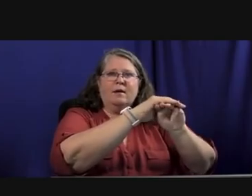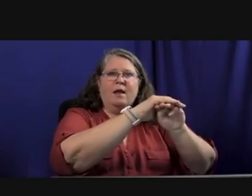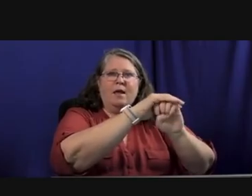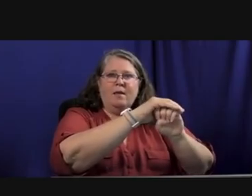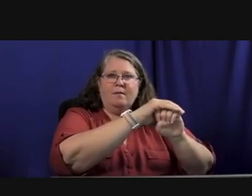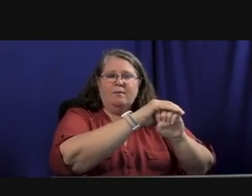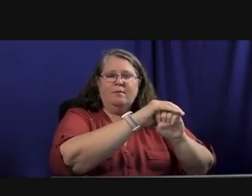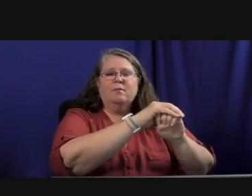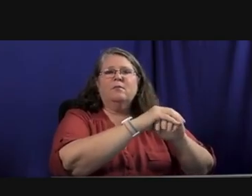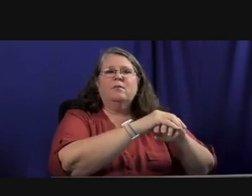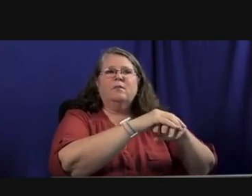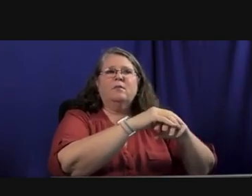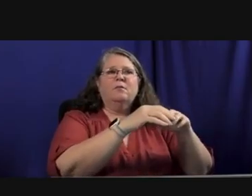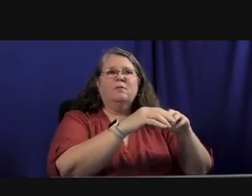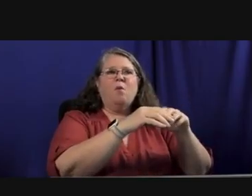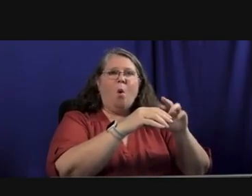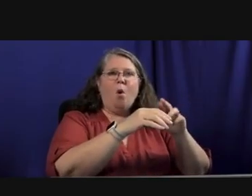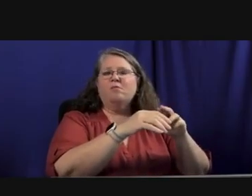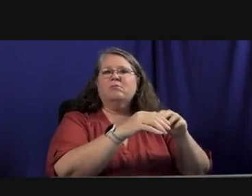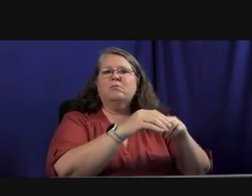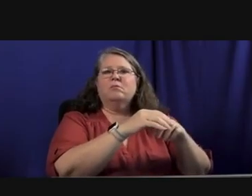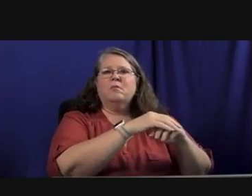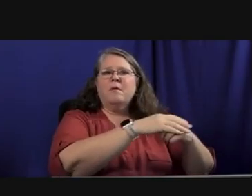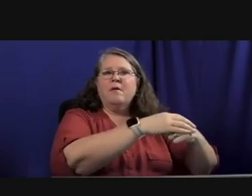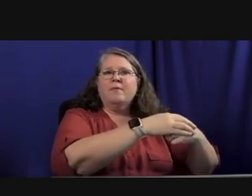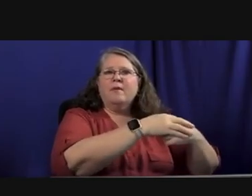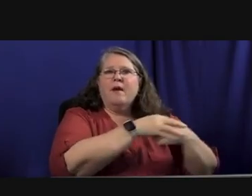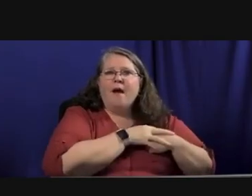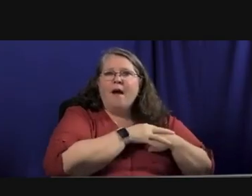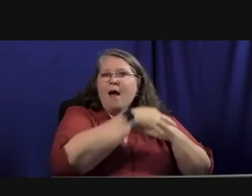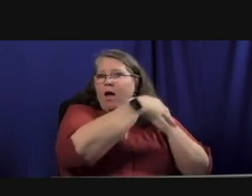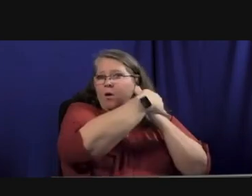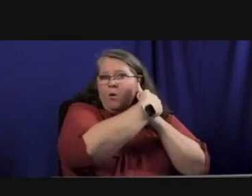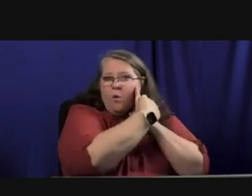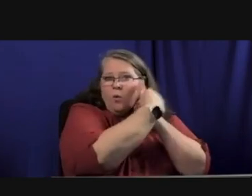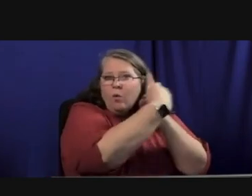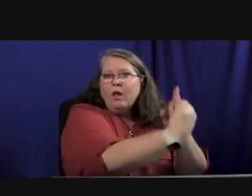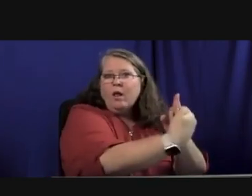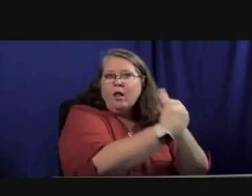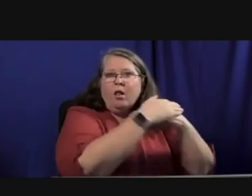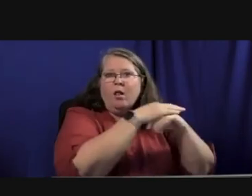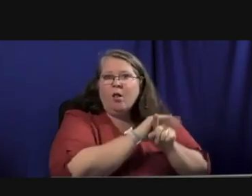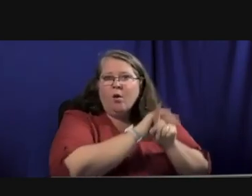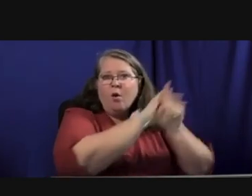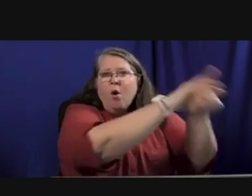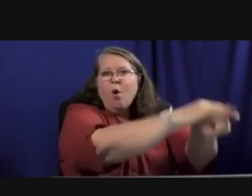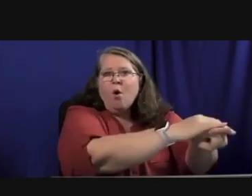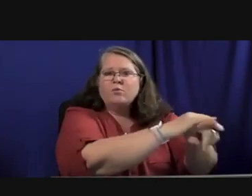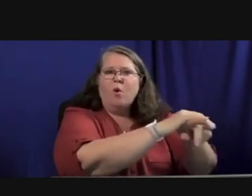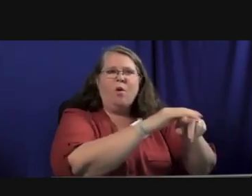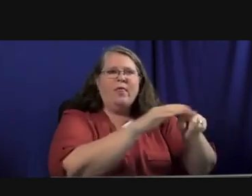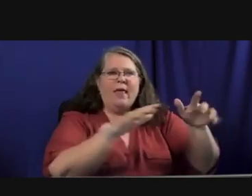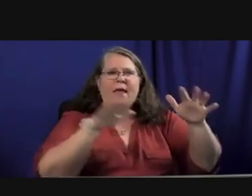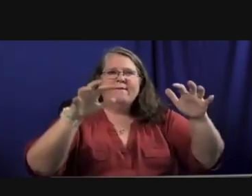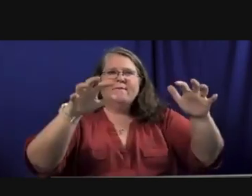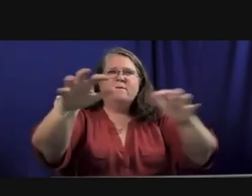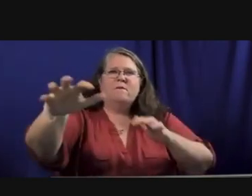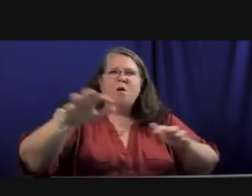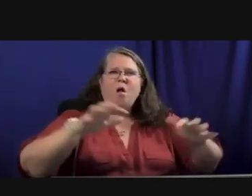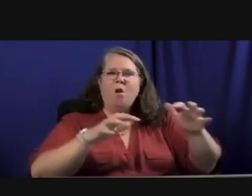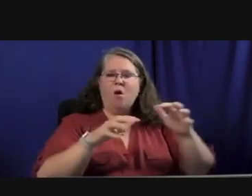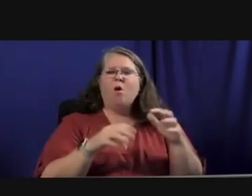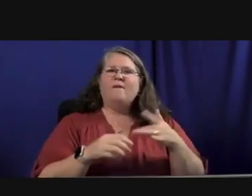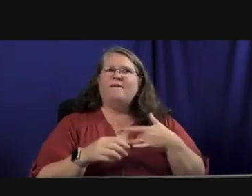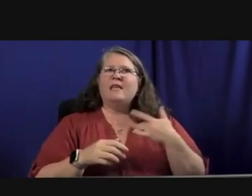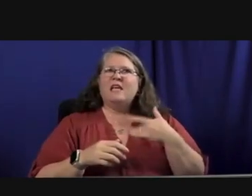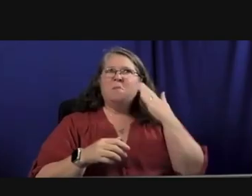person who's communicating, as I'm showing here, and they're able to understand communication through that touch, as I'm showing here. And